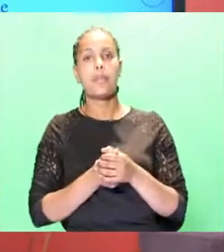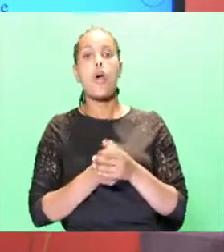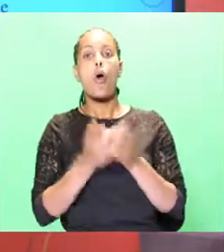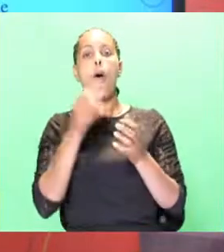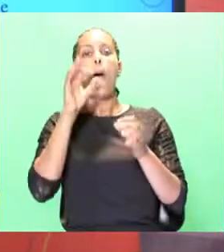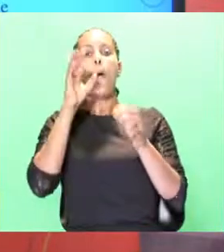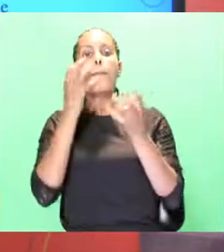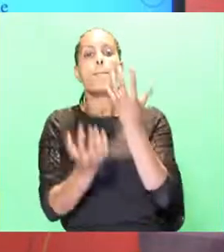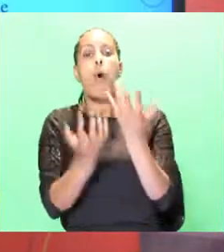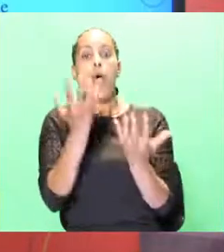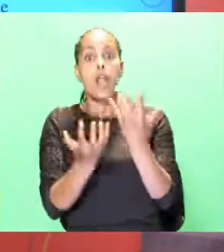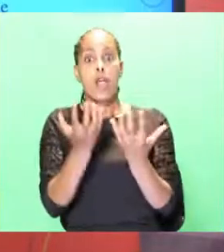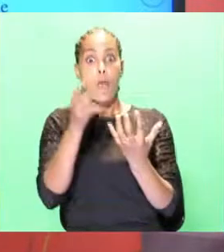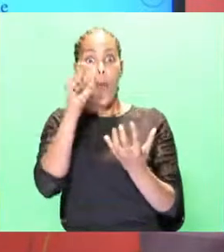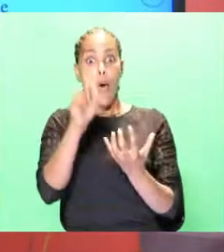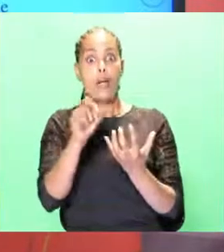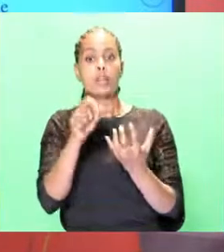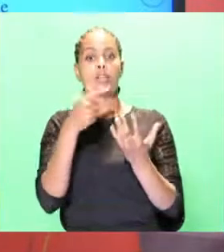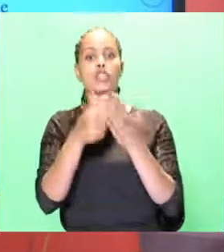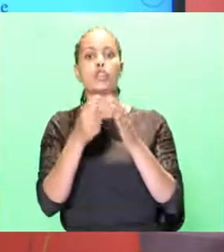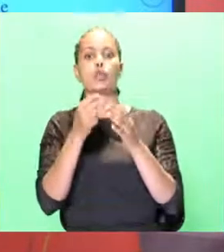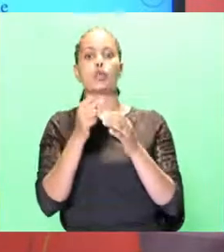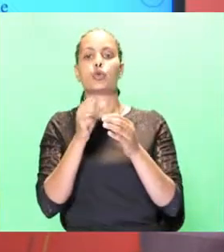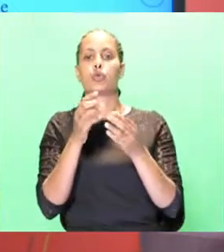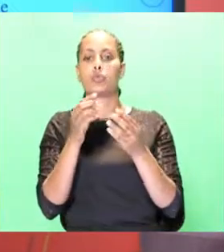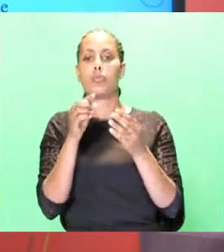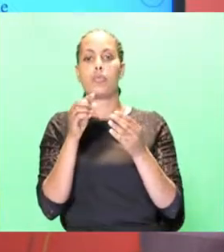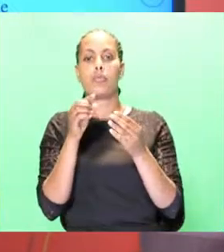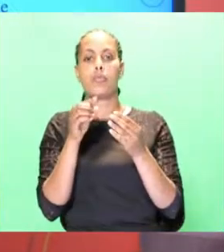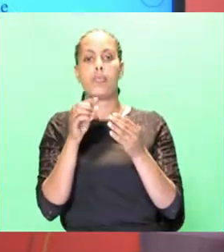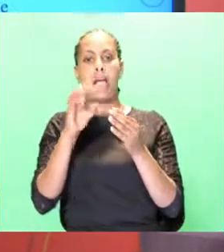Boiling point of this solution elevated.